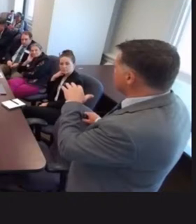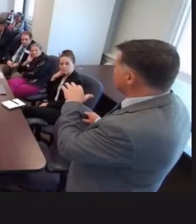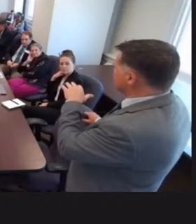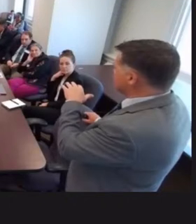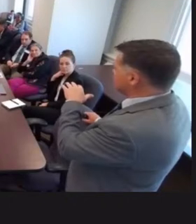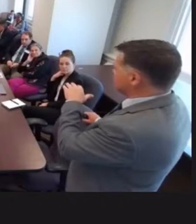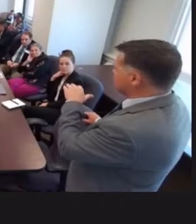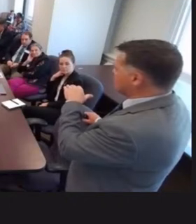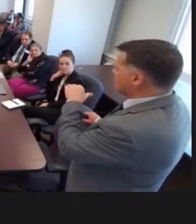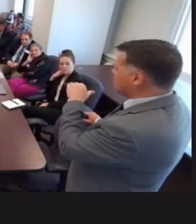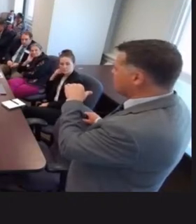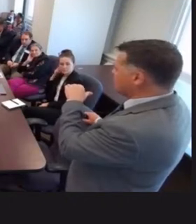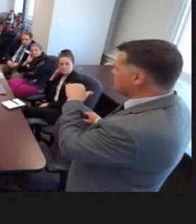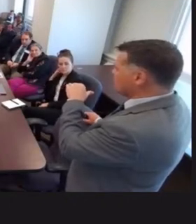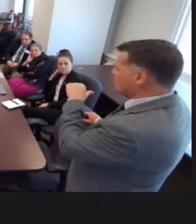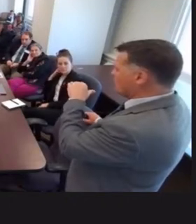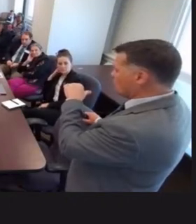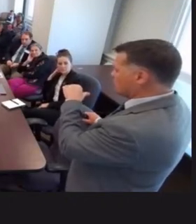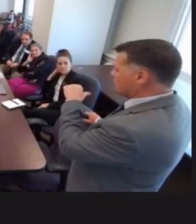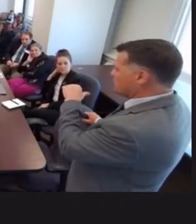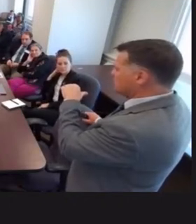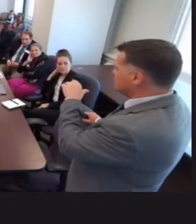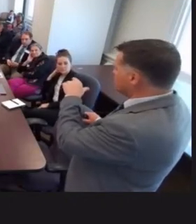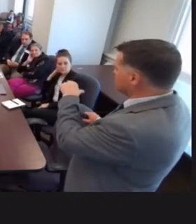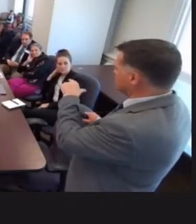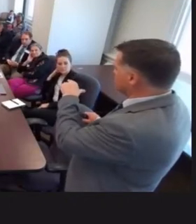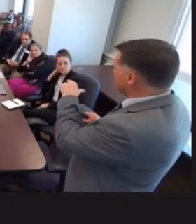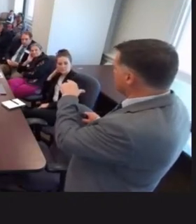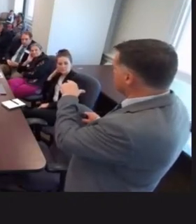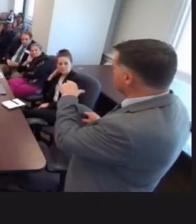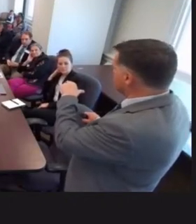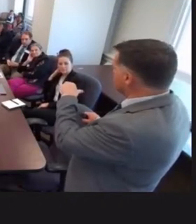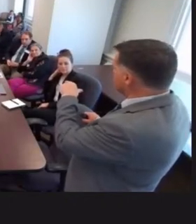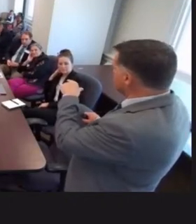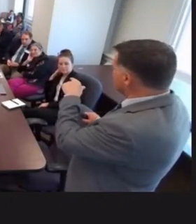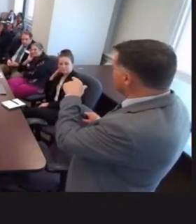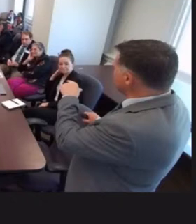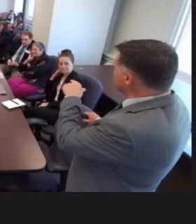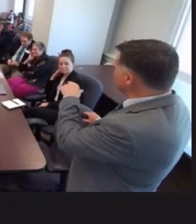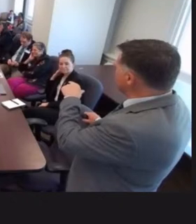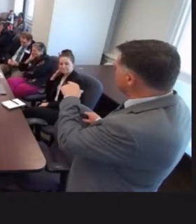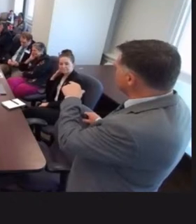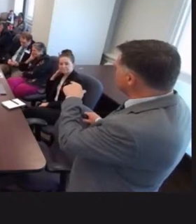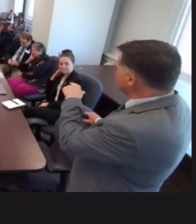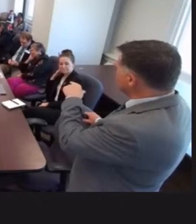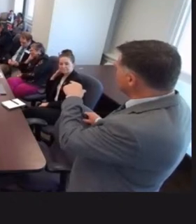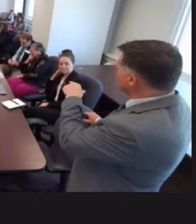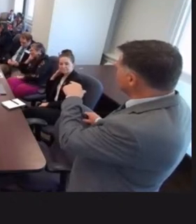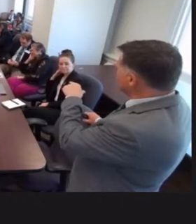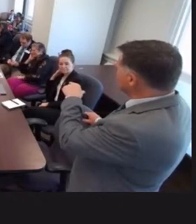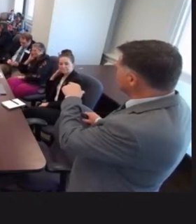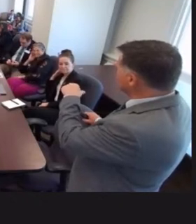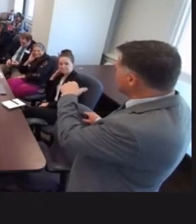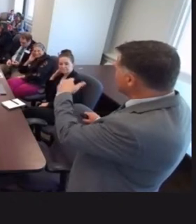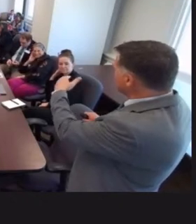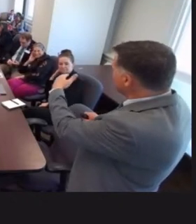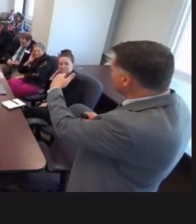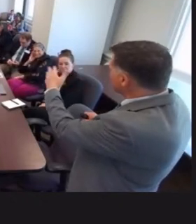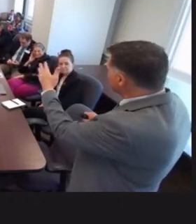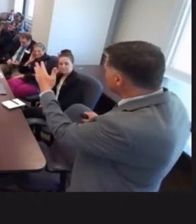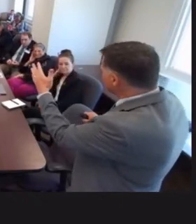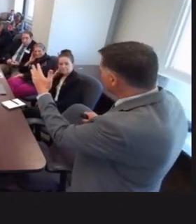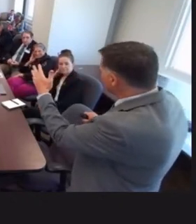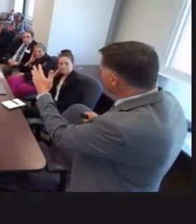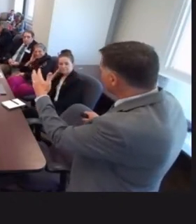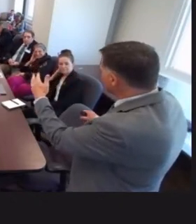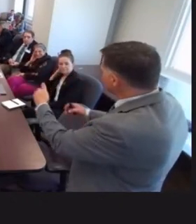there was an accreditation system for eating while working what you guys would get it okay fully accredited working lunch because I